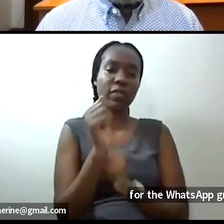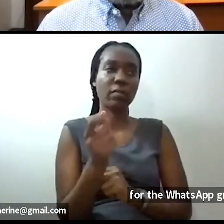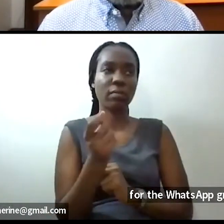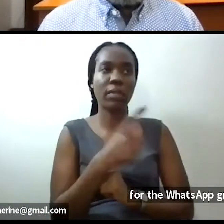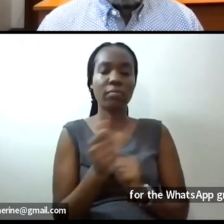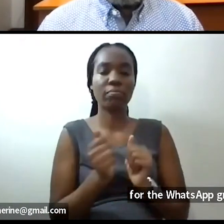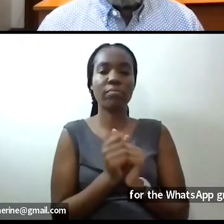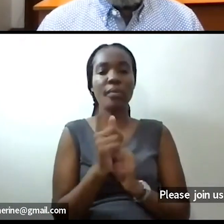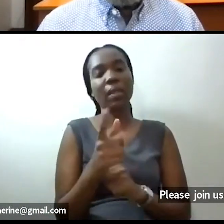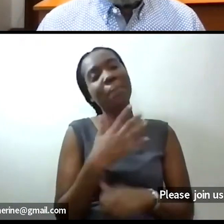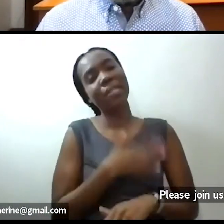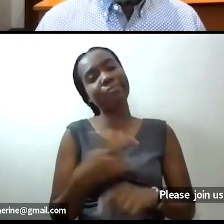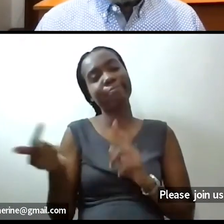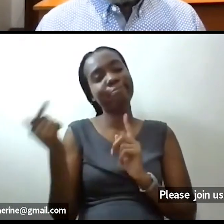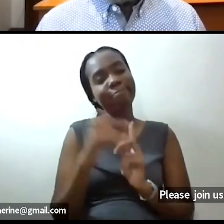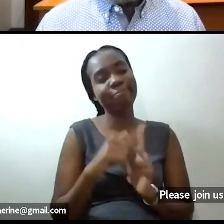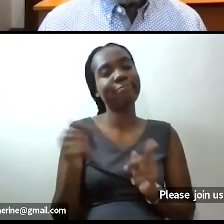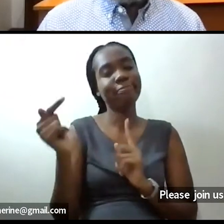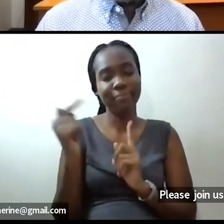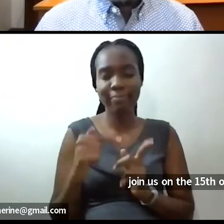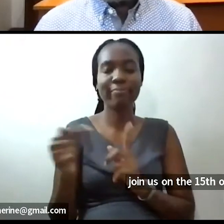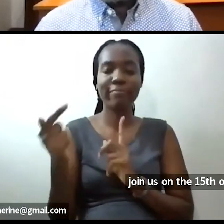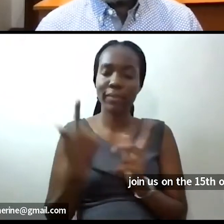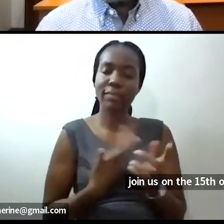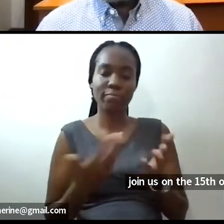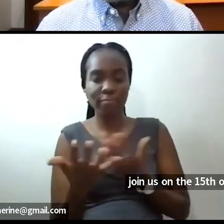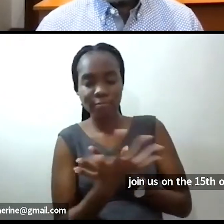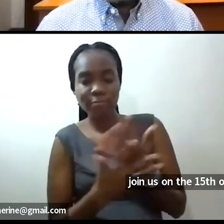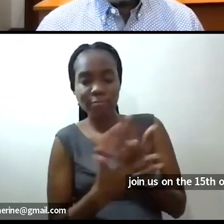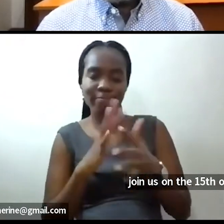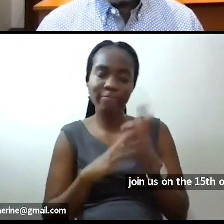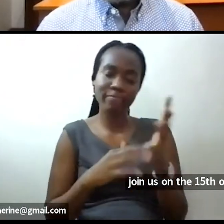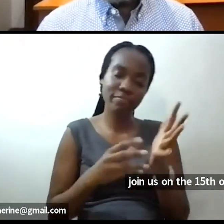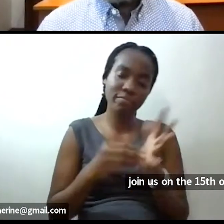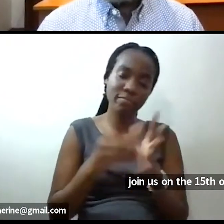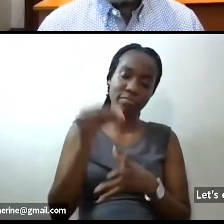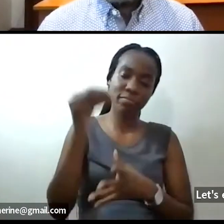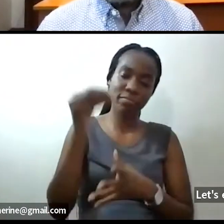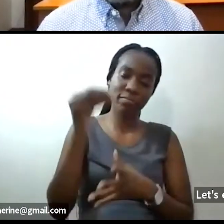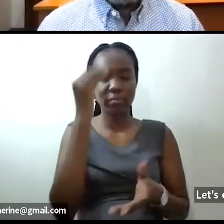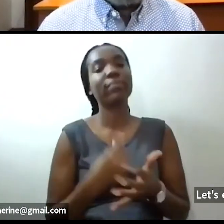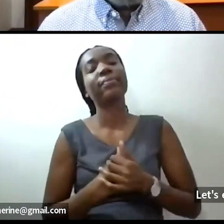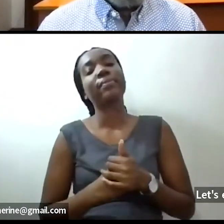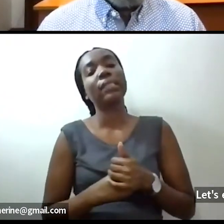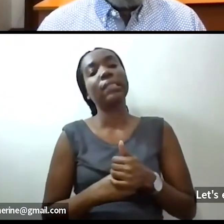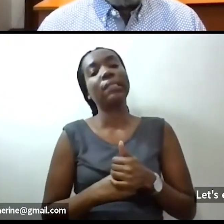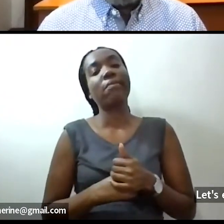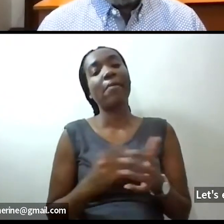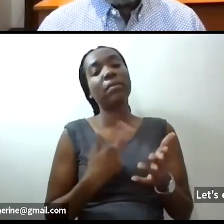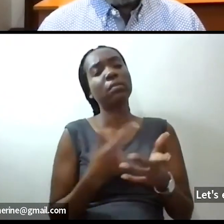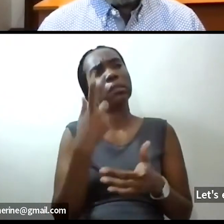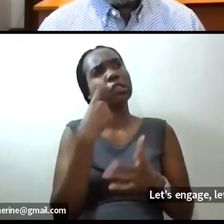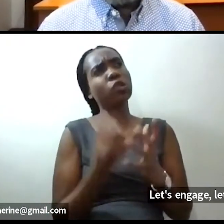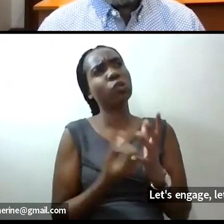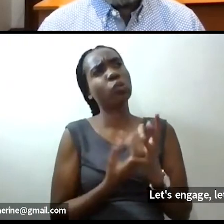Come. Let's engage, let's network, let's learn. Let's see how to grow our careers and our